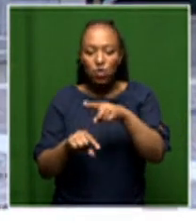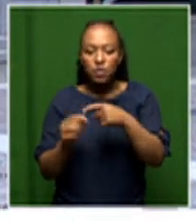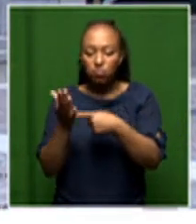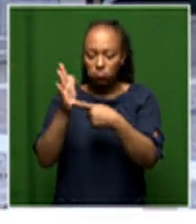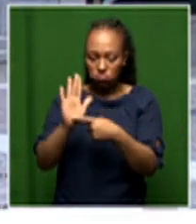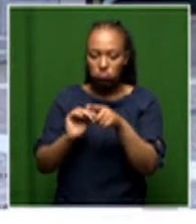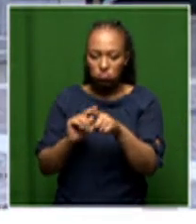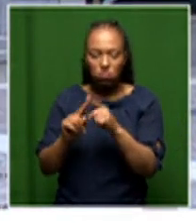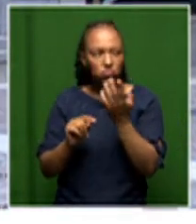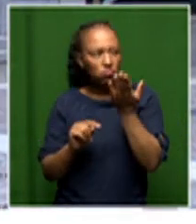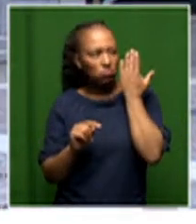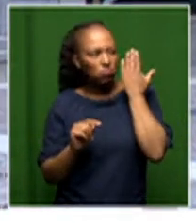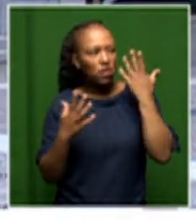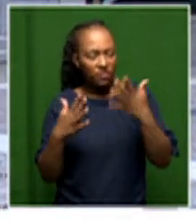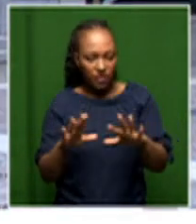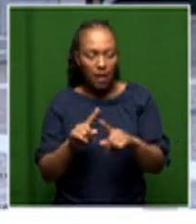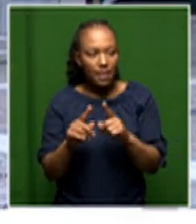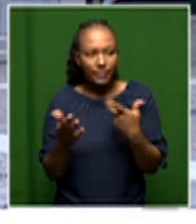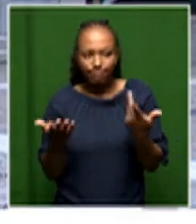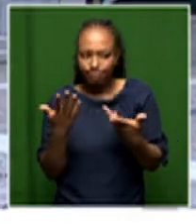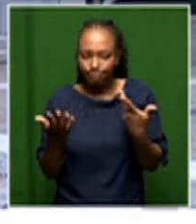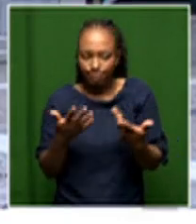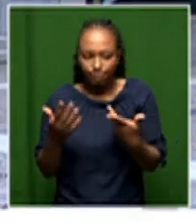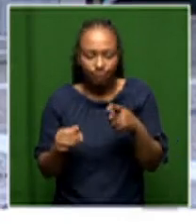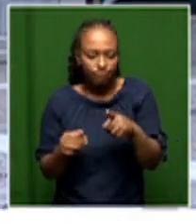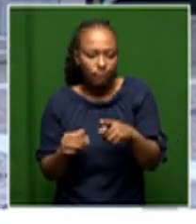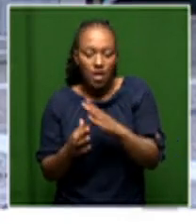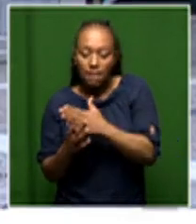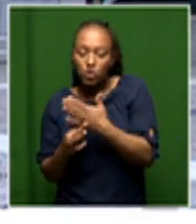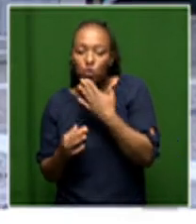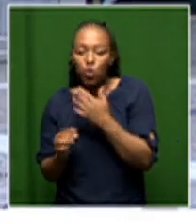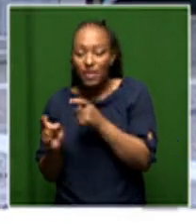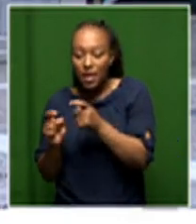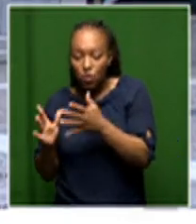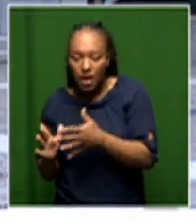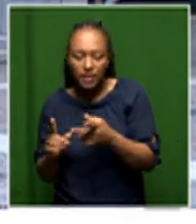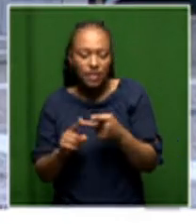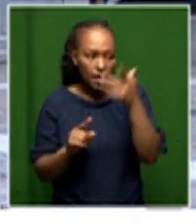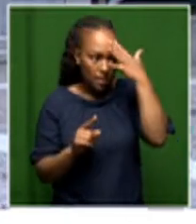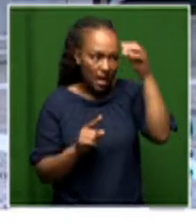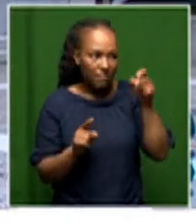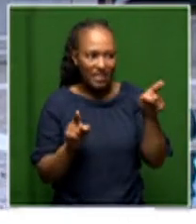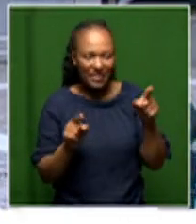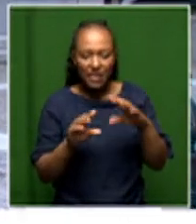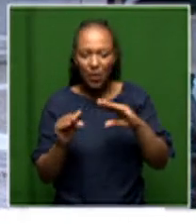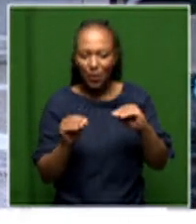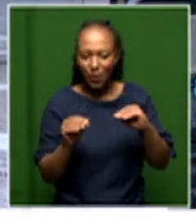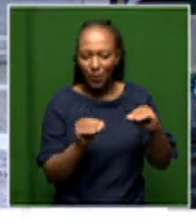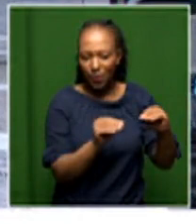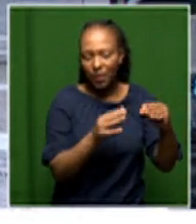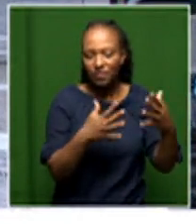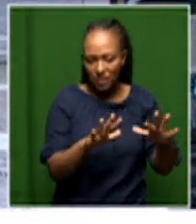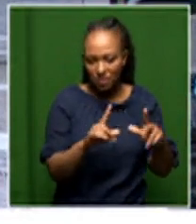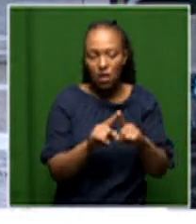released quite a while ago, but for some reason between the regulator and the government, it's just been delayed and delayed.